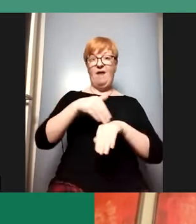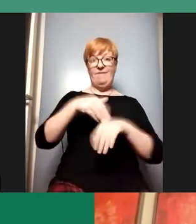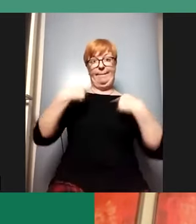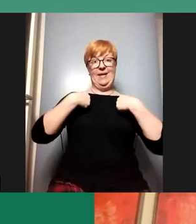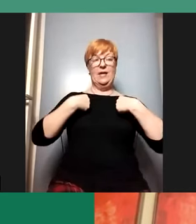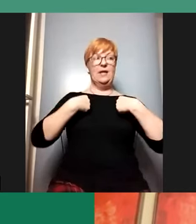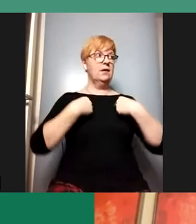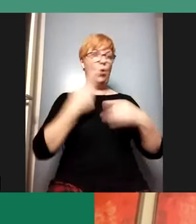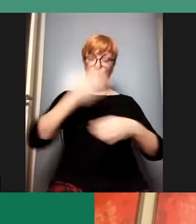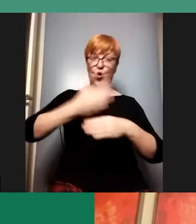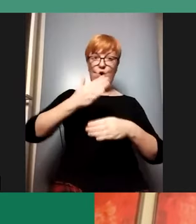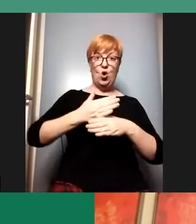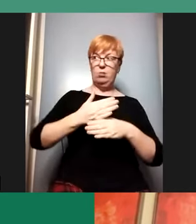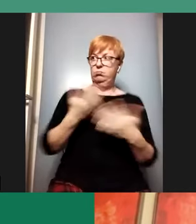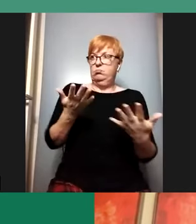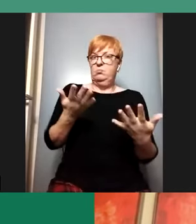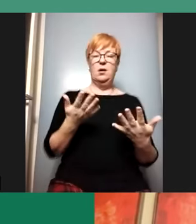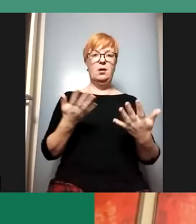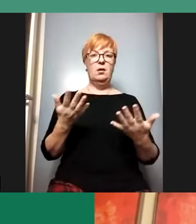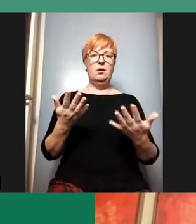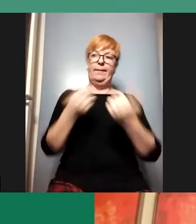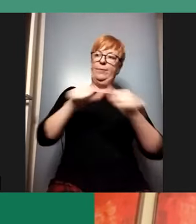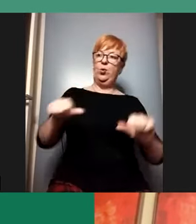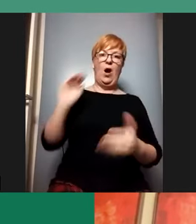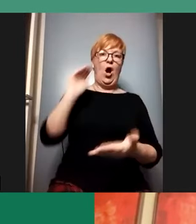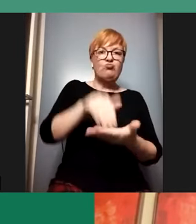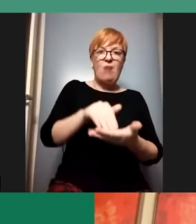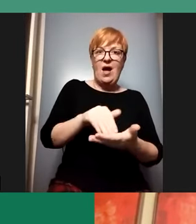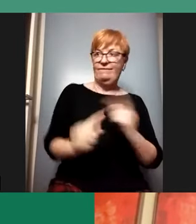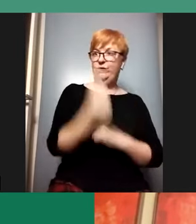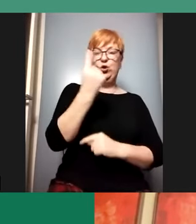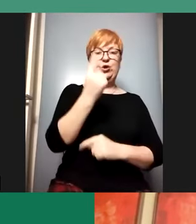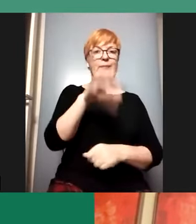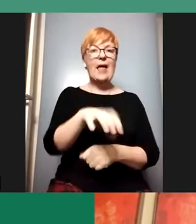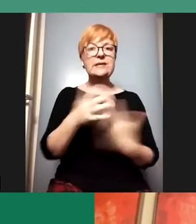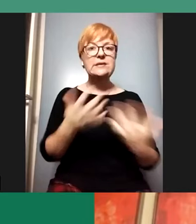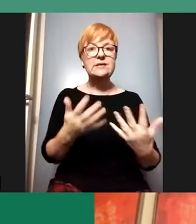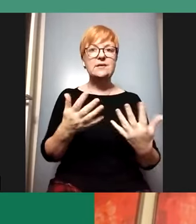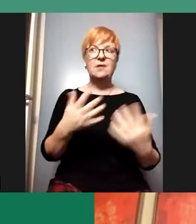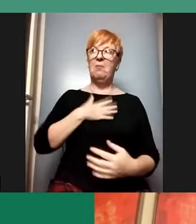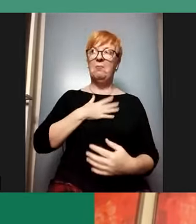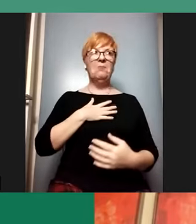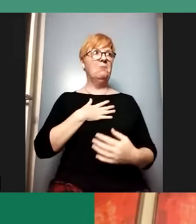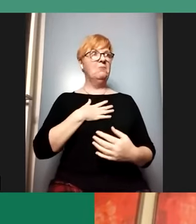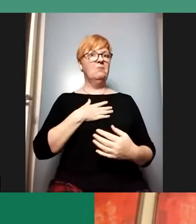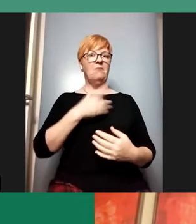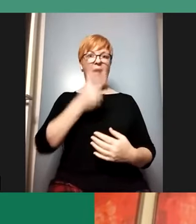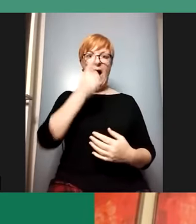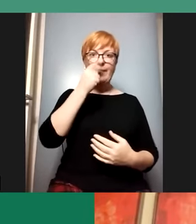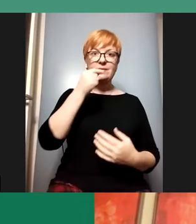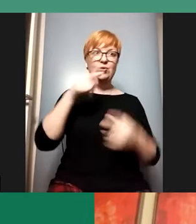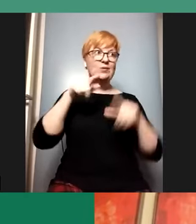and, you know, the fact that I came here in the first place and wanted to stay, and, you know, was able to work and was able to